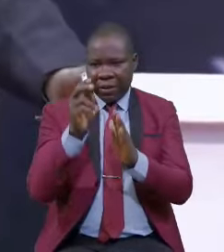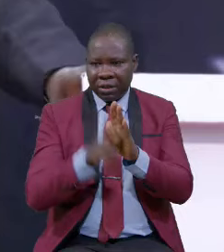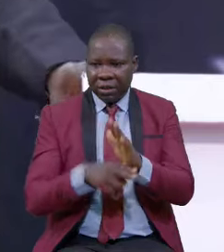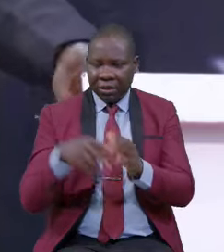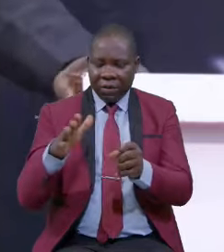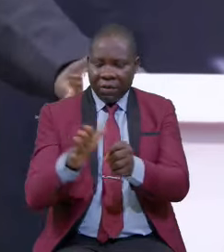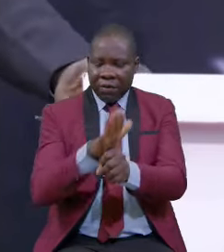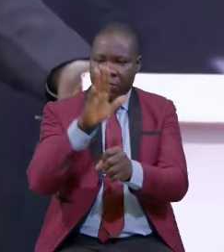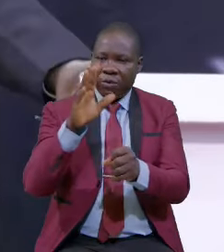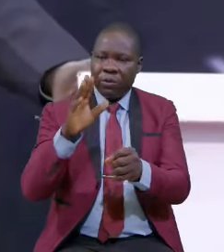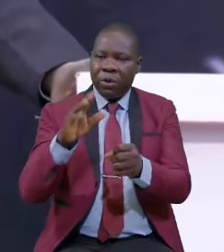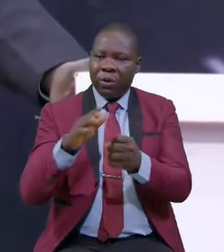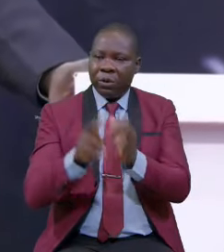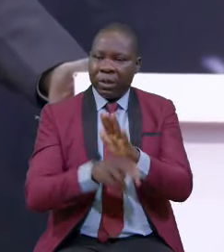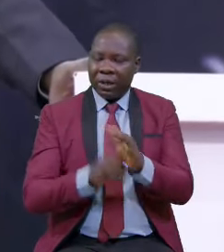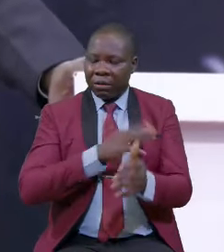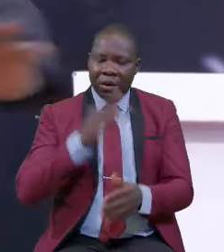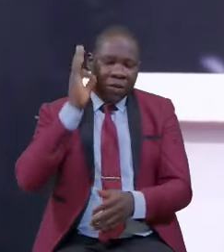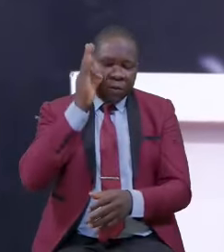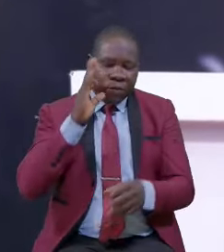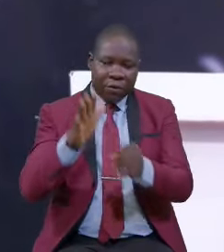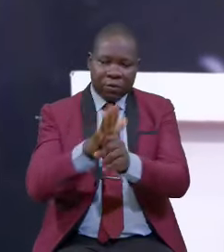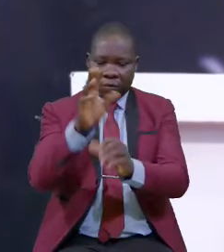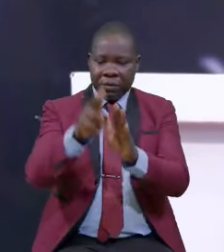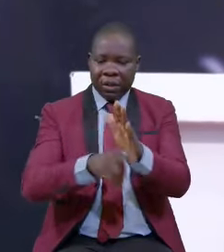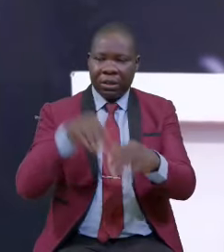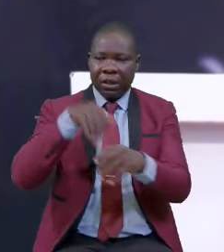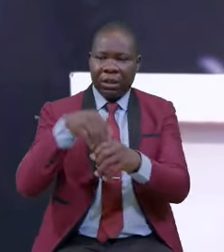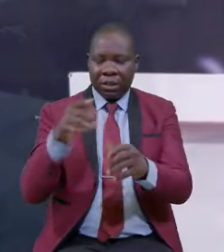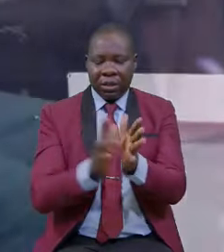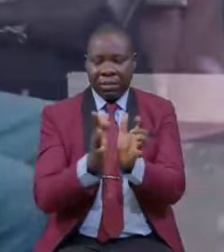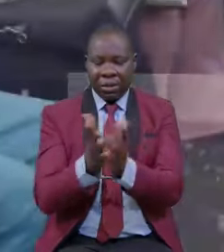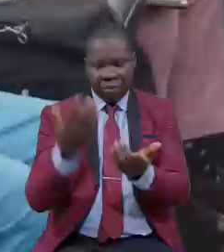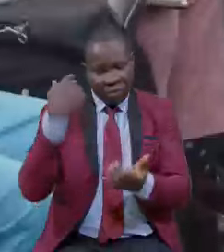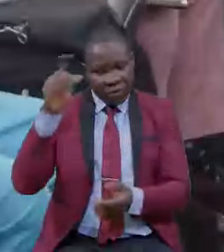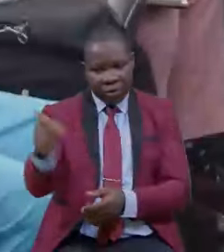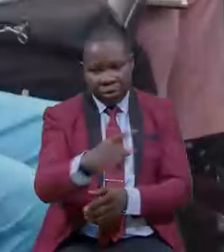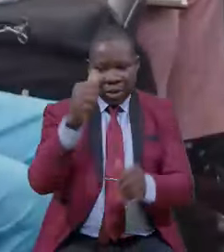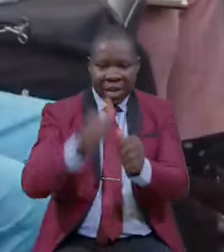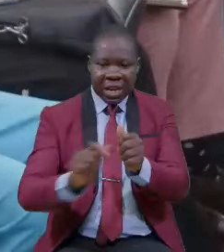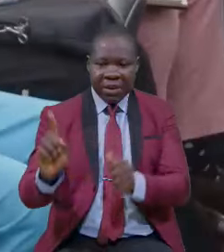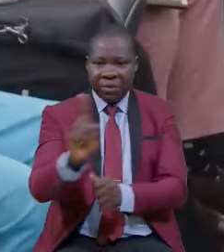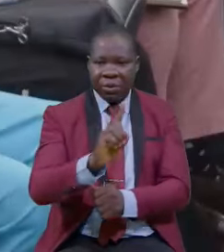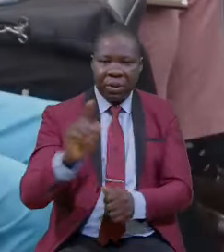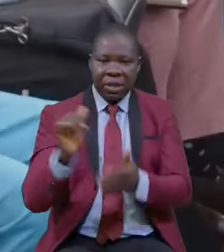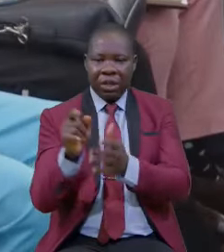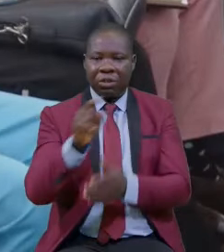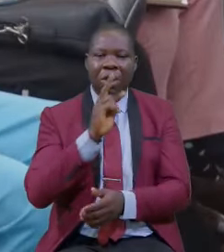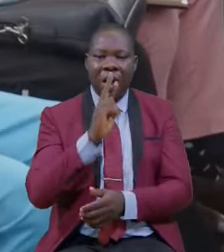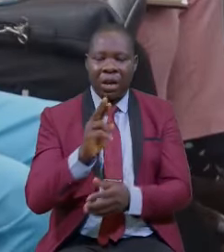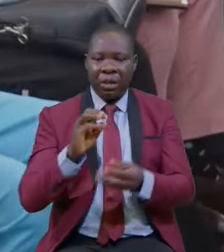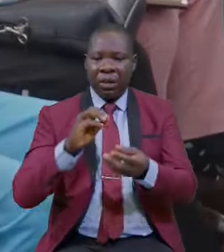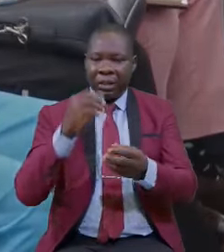you everywhere, wherever you are. 3 points we're looking at. Number one, the Bible. What's